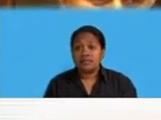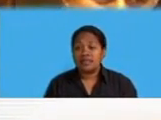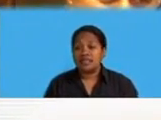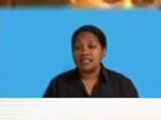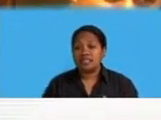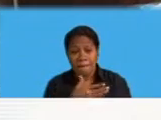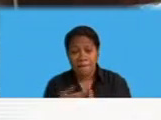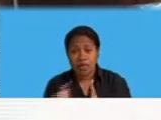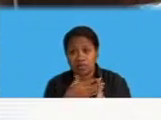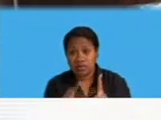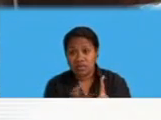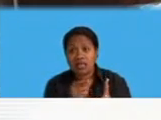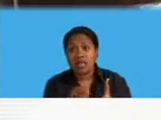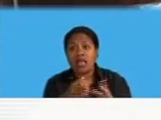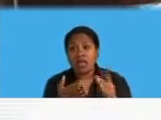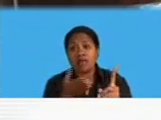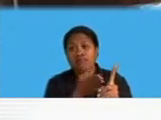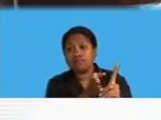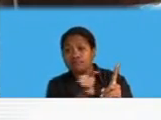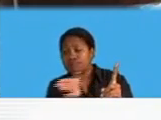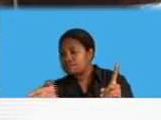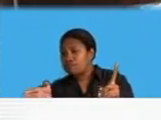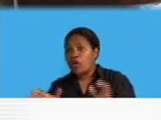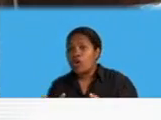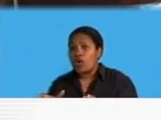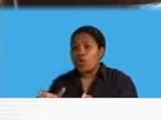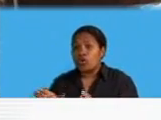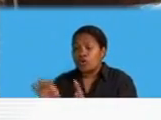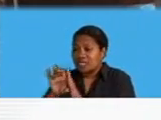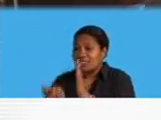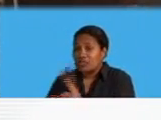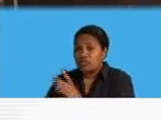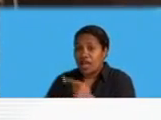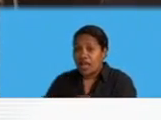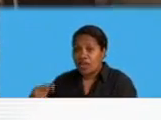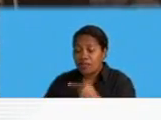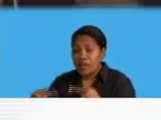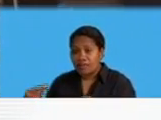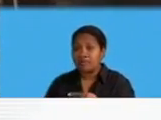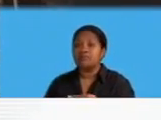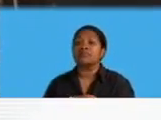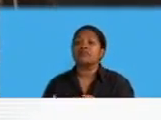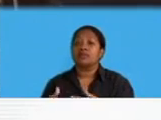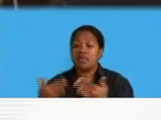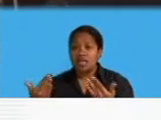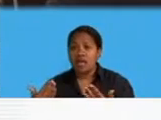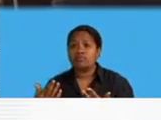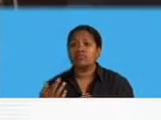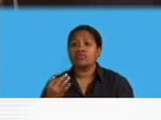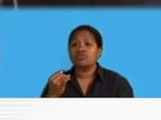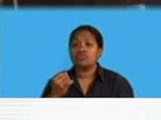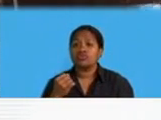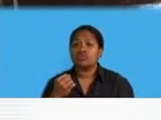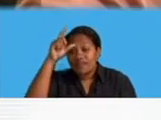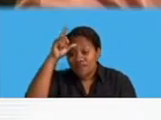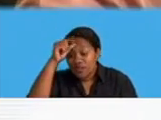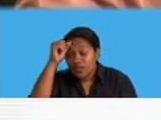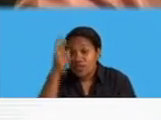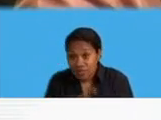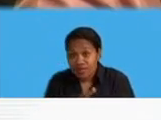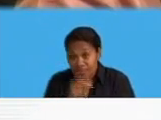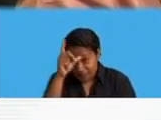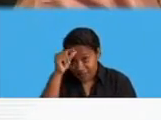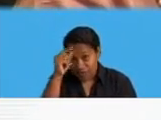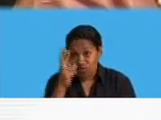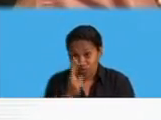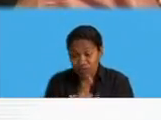kadhibi baka tautau bata na bosa na Fijian. Ia ni oti nga nona dhauraka na beka baka bosa ngori o na waikula, e bosa